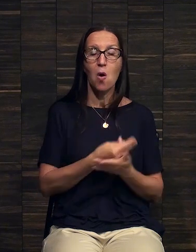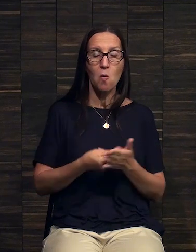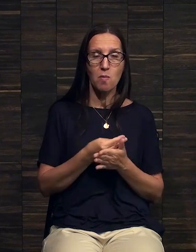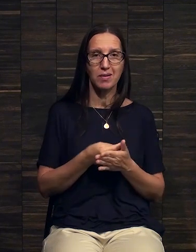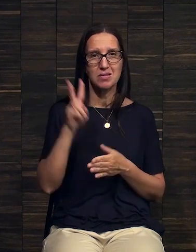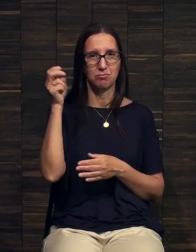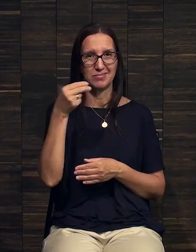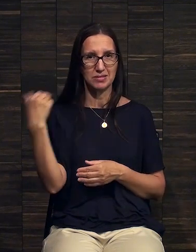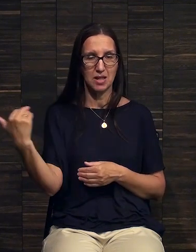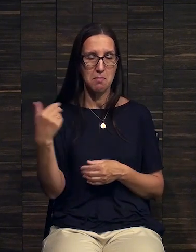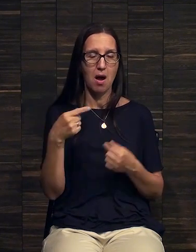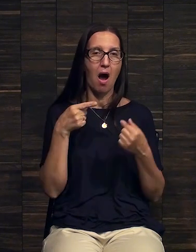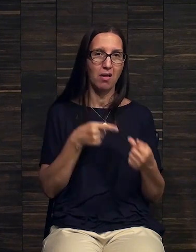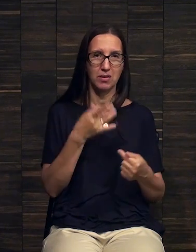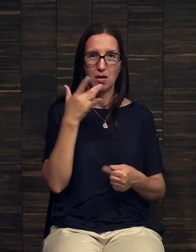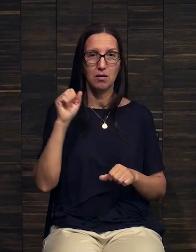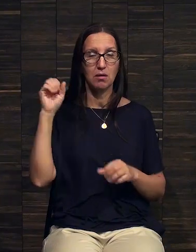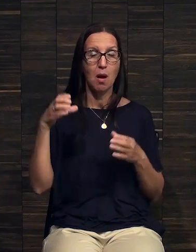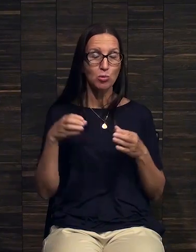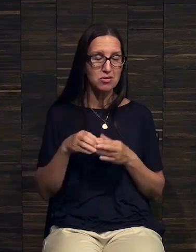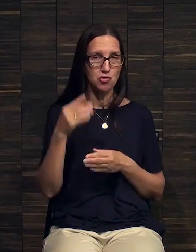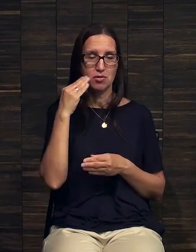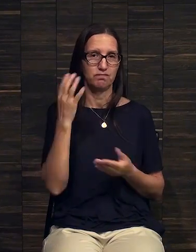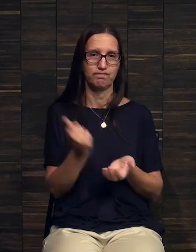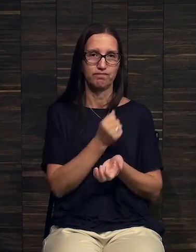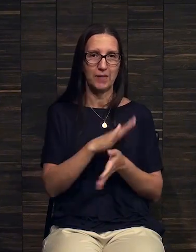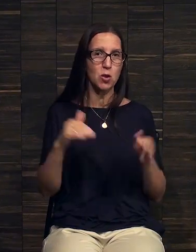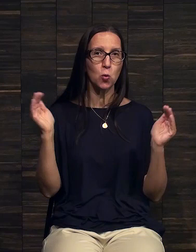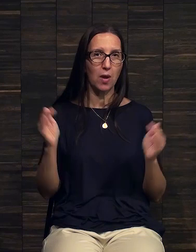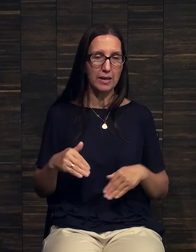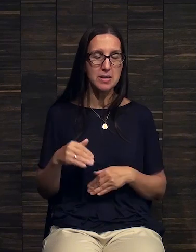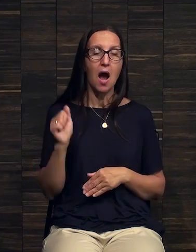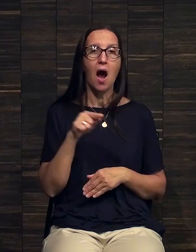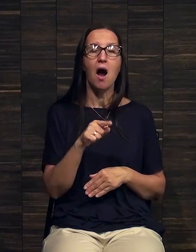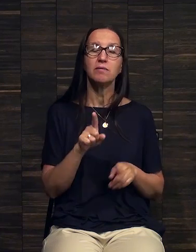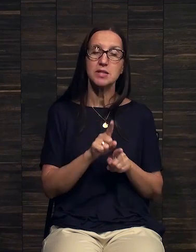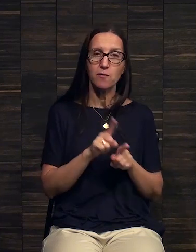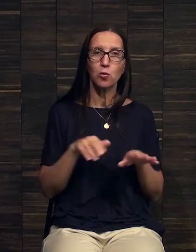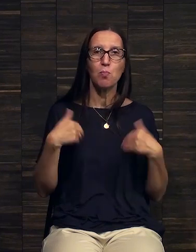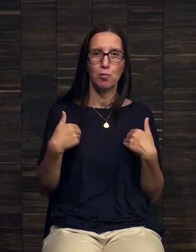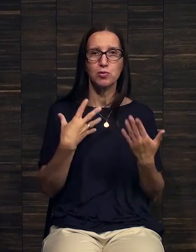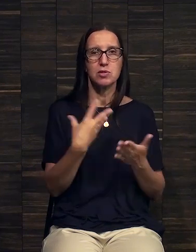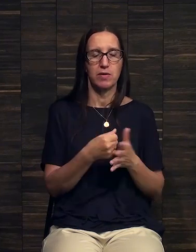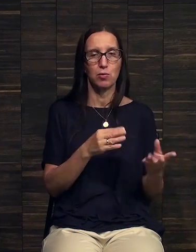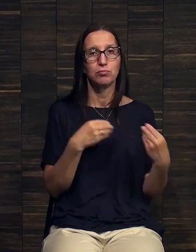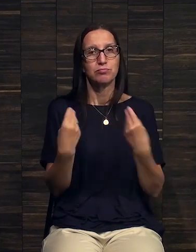this subject, anti-communism, it kind of vanished, and even though back then, there was a